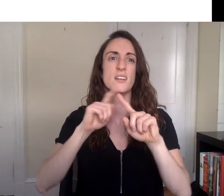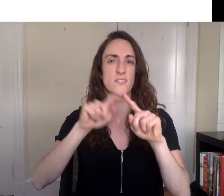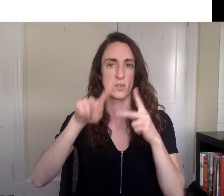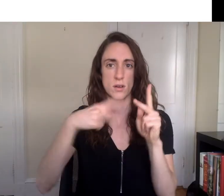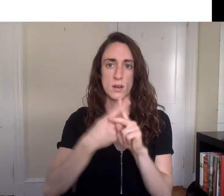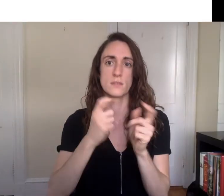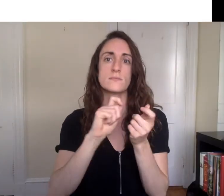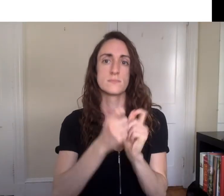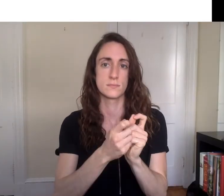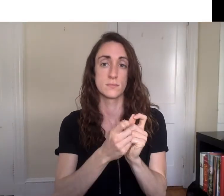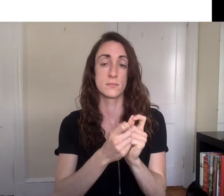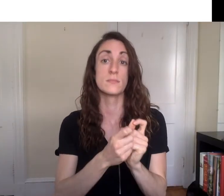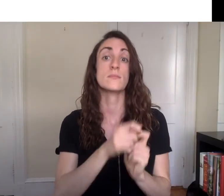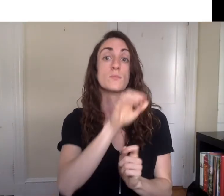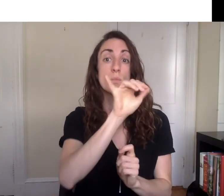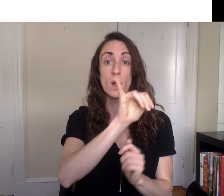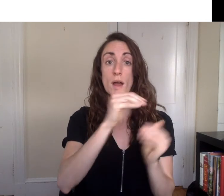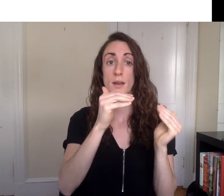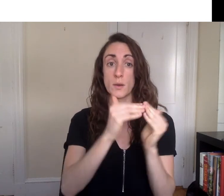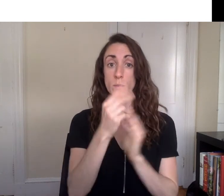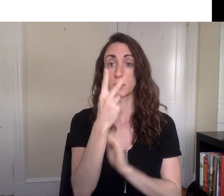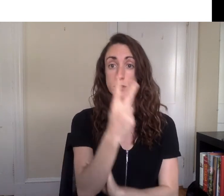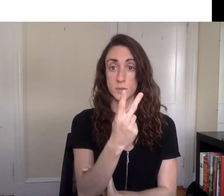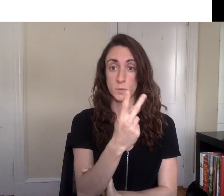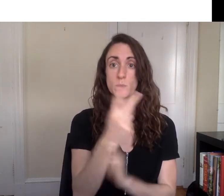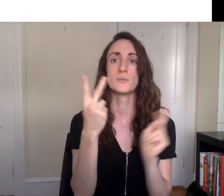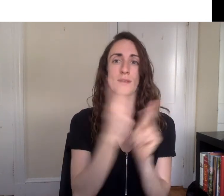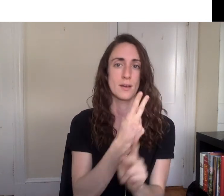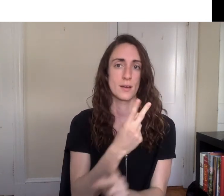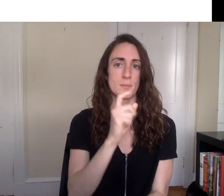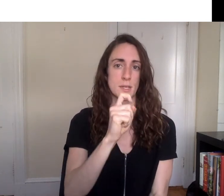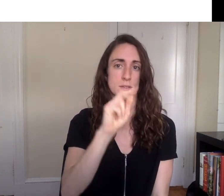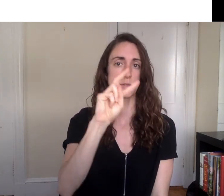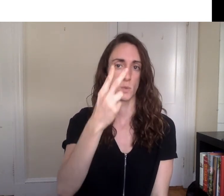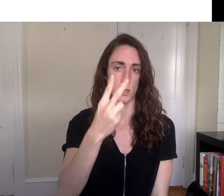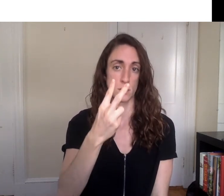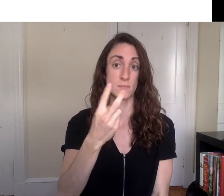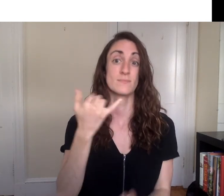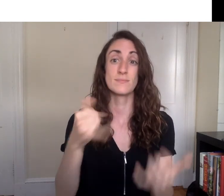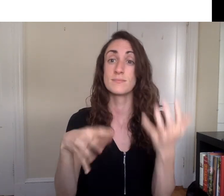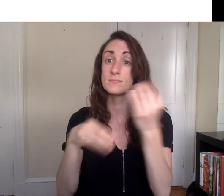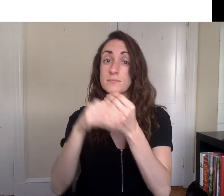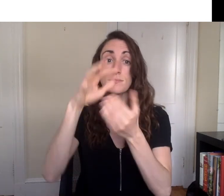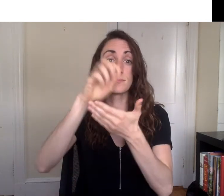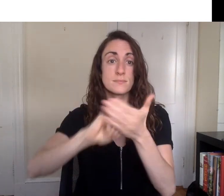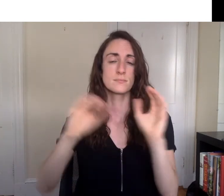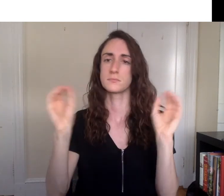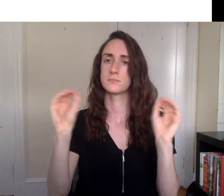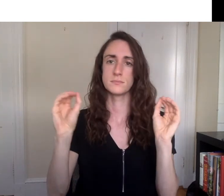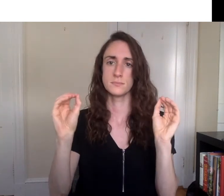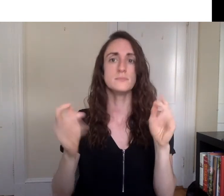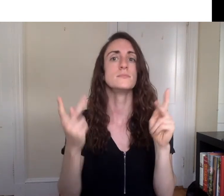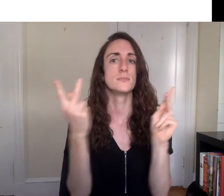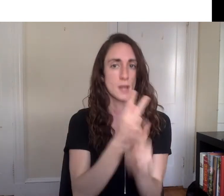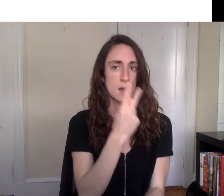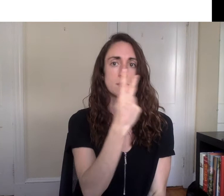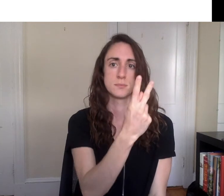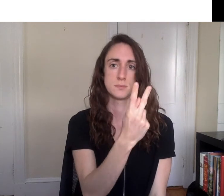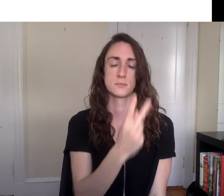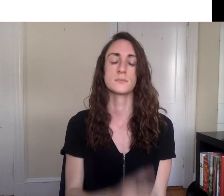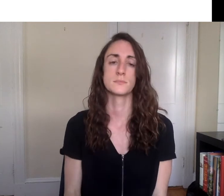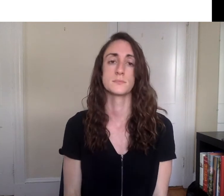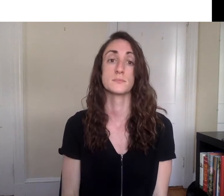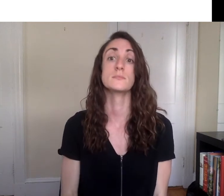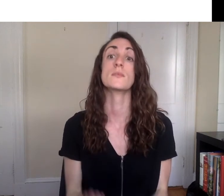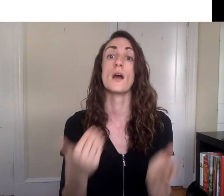So now let's look at another different kind of change to the equation. So we've got y equals 2 times x squared. So now we're not